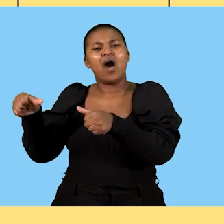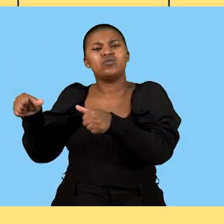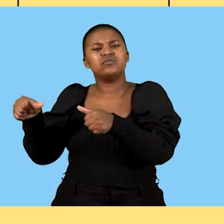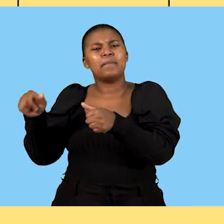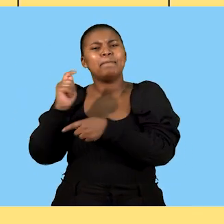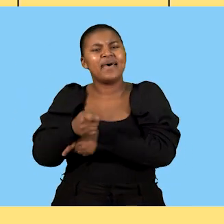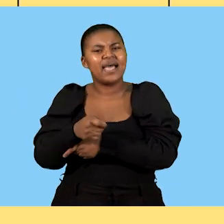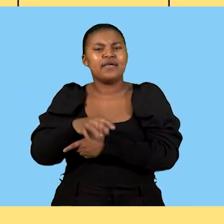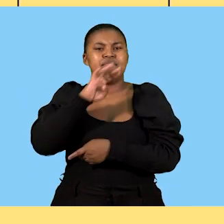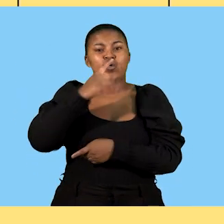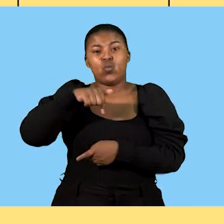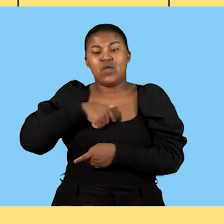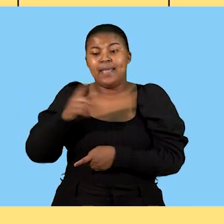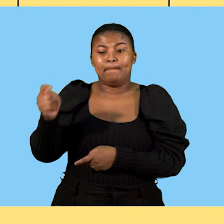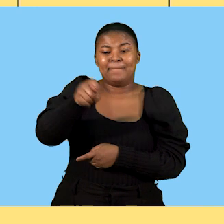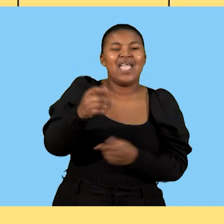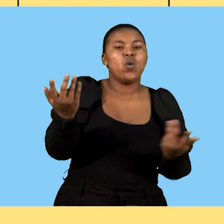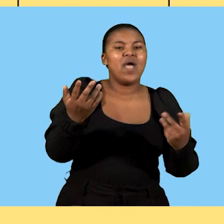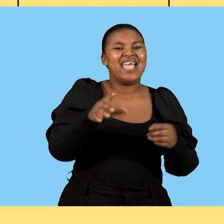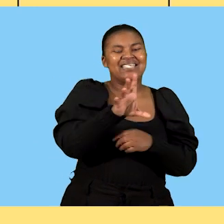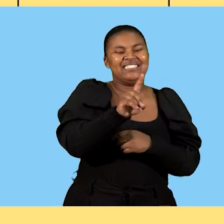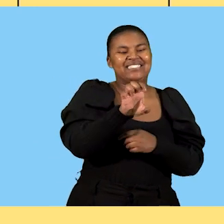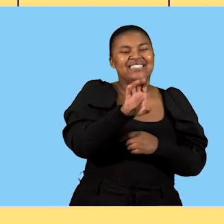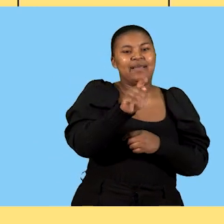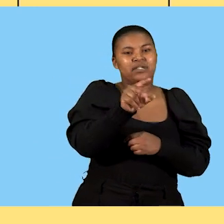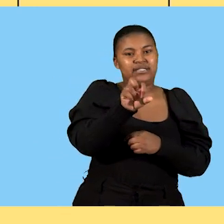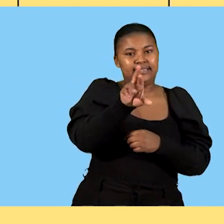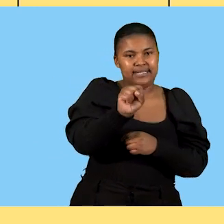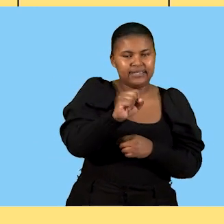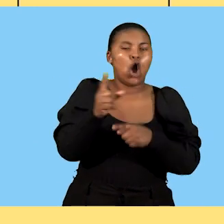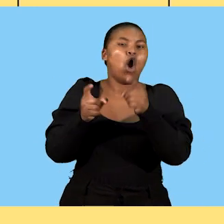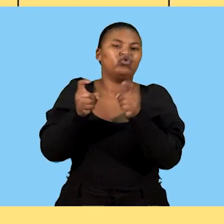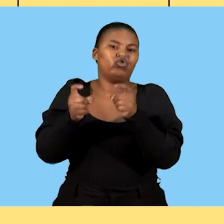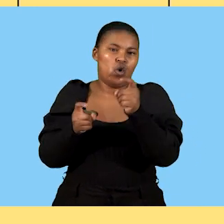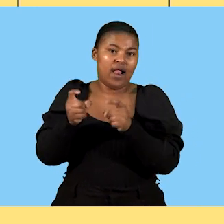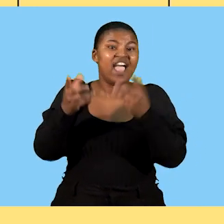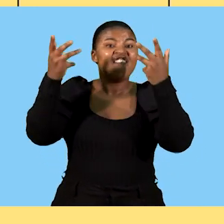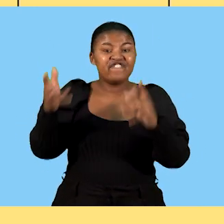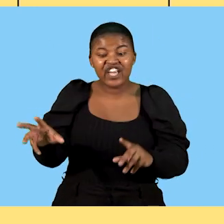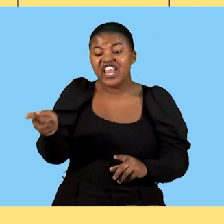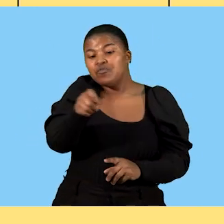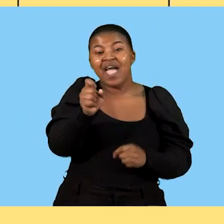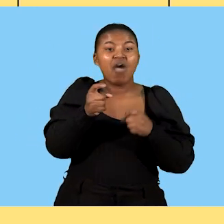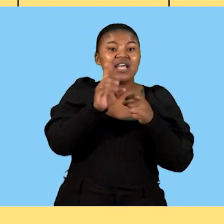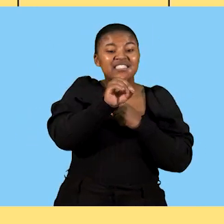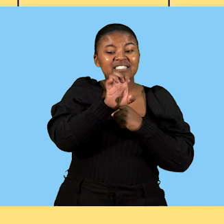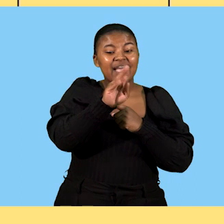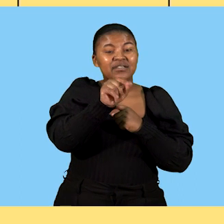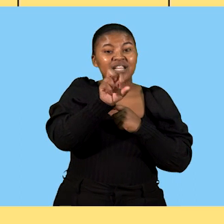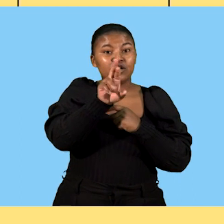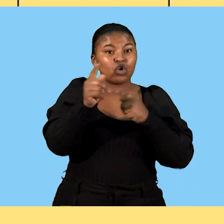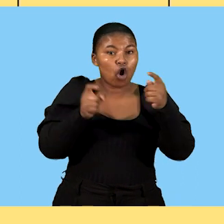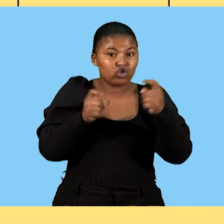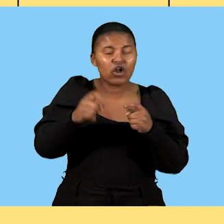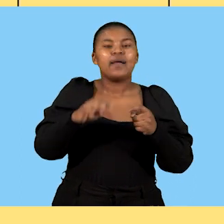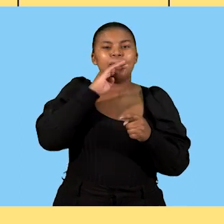credit debtors control. Debtors control. And once we credit debtors control, my